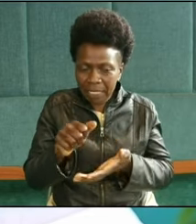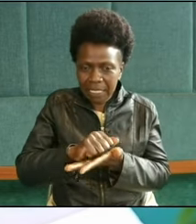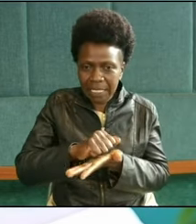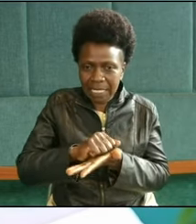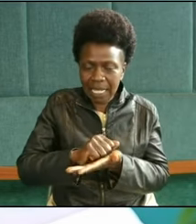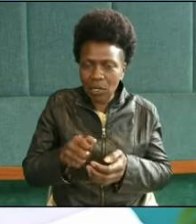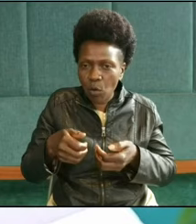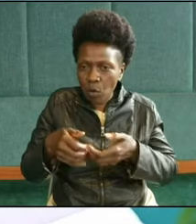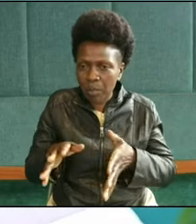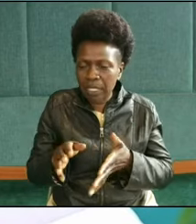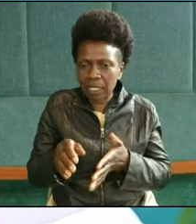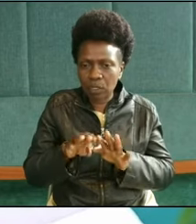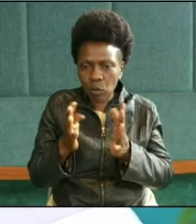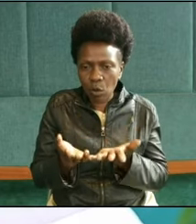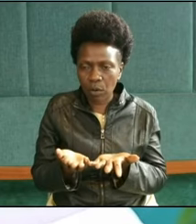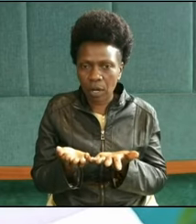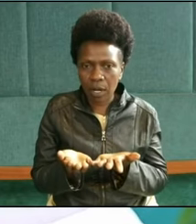seals and open the scroll?'